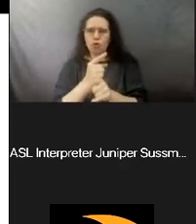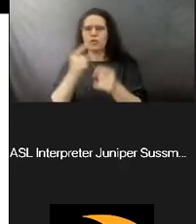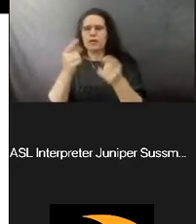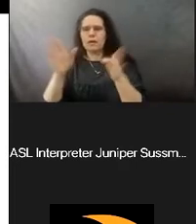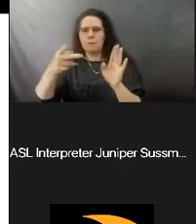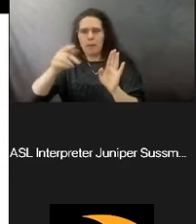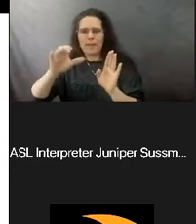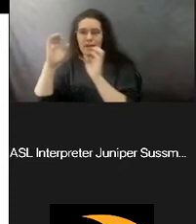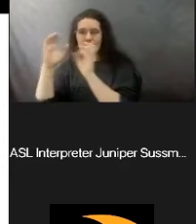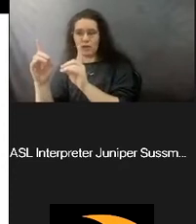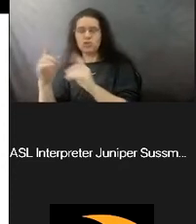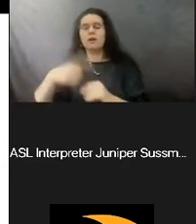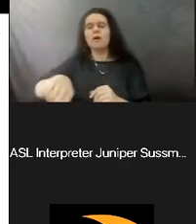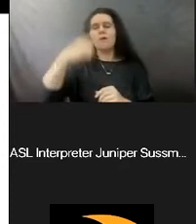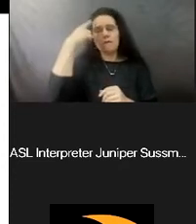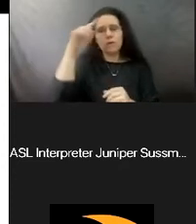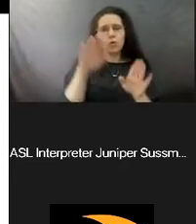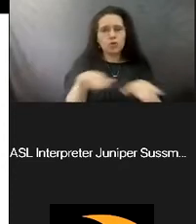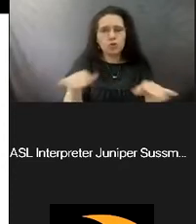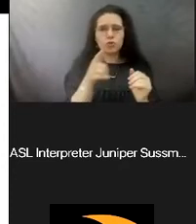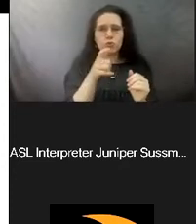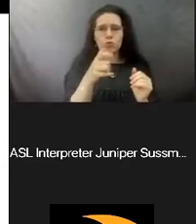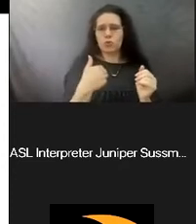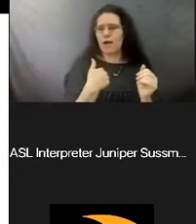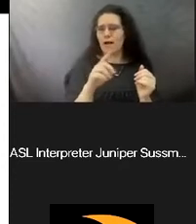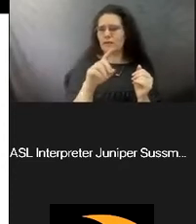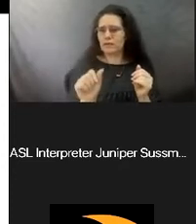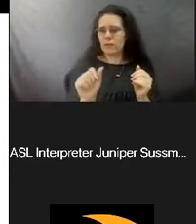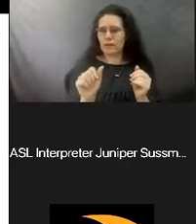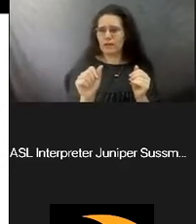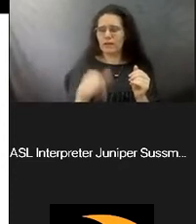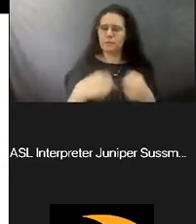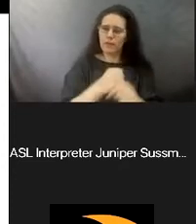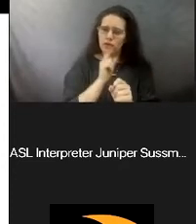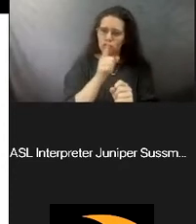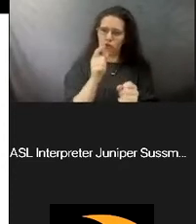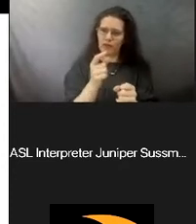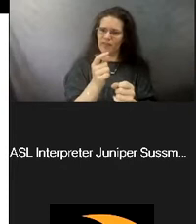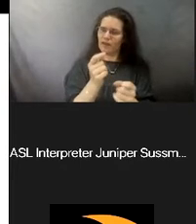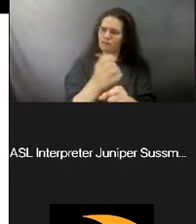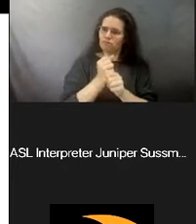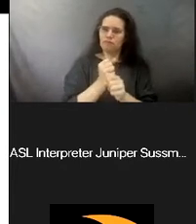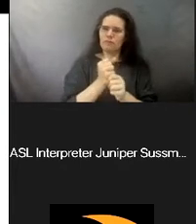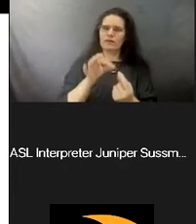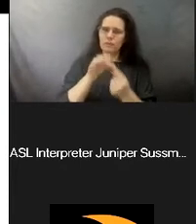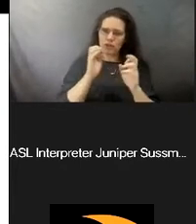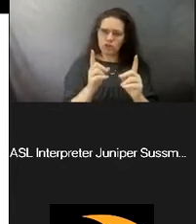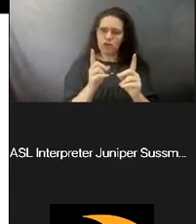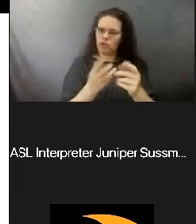with disabilities, and ensure that those children receive special education and related services to help them